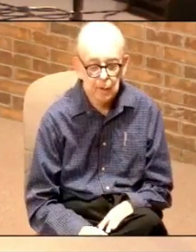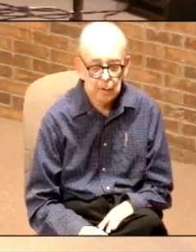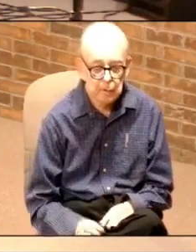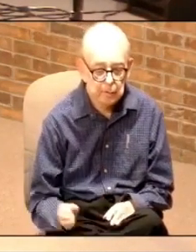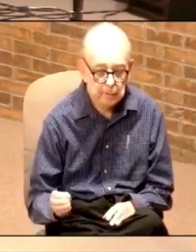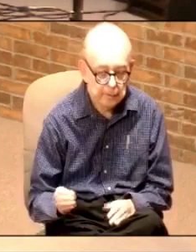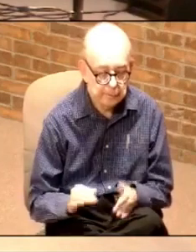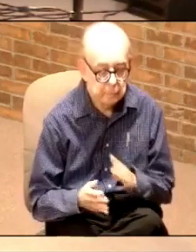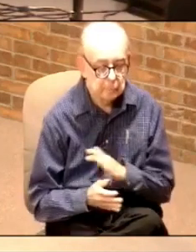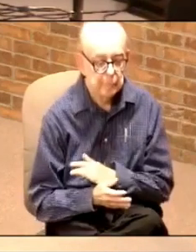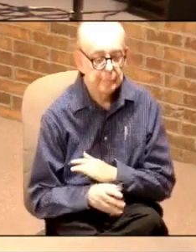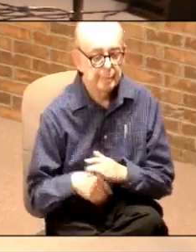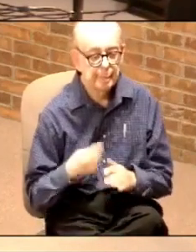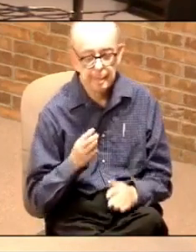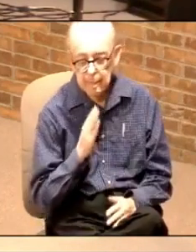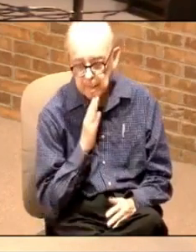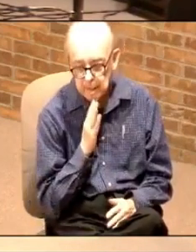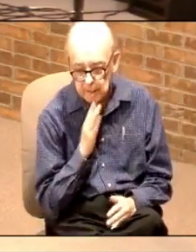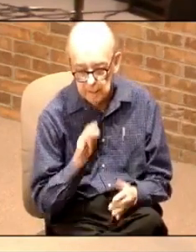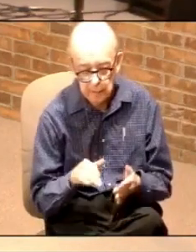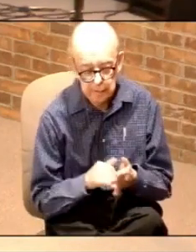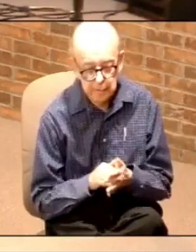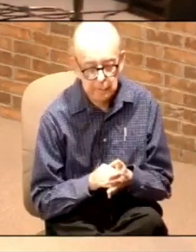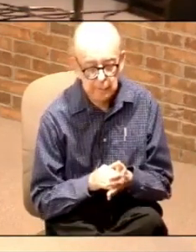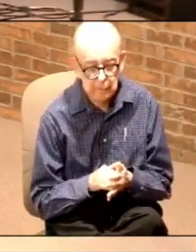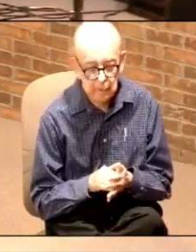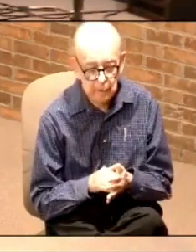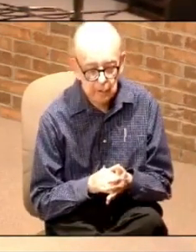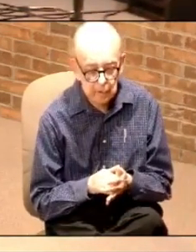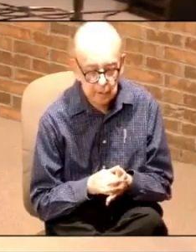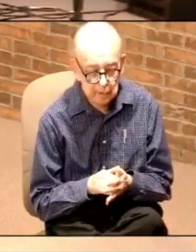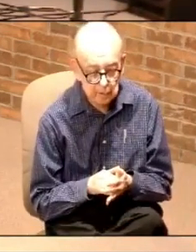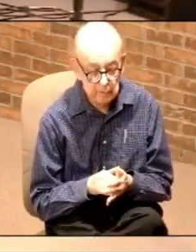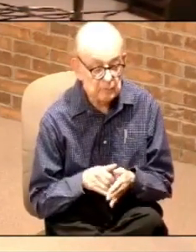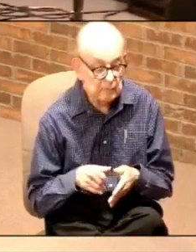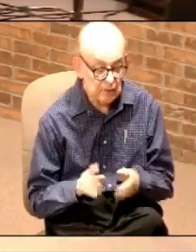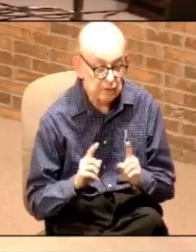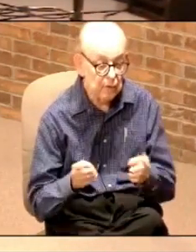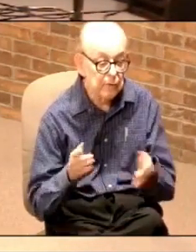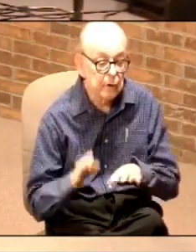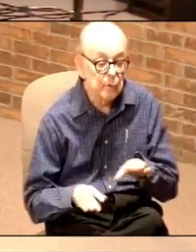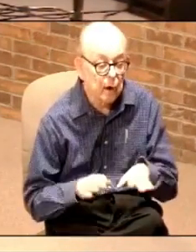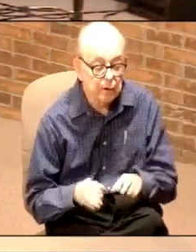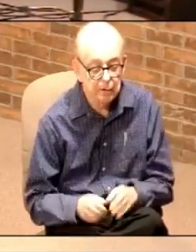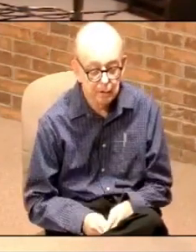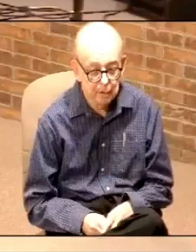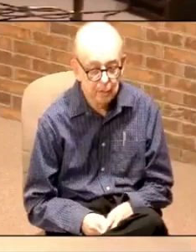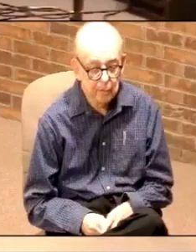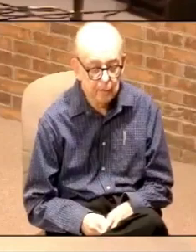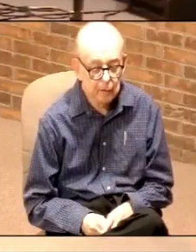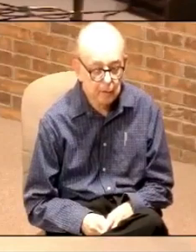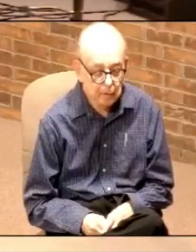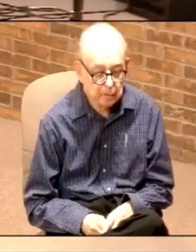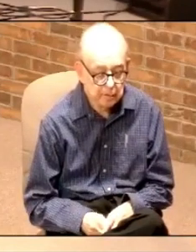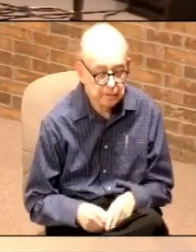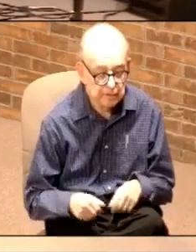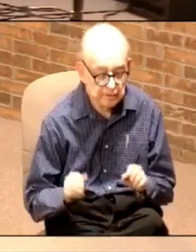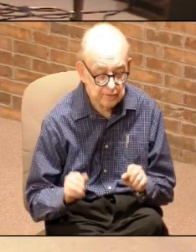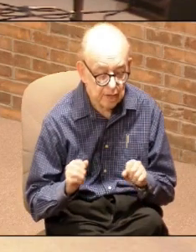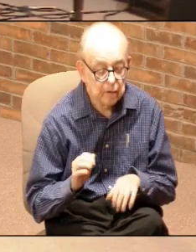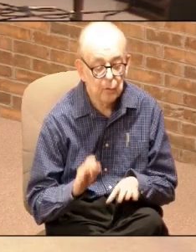And so this morning we're going to talk about, let's just take a walk. Let's just take a